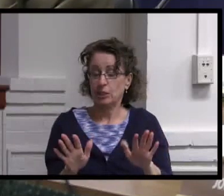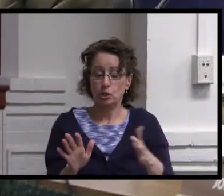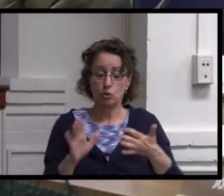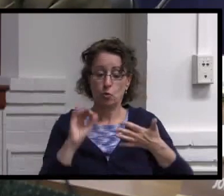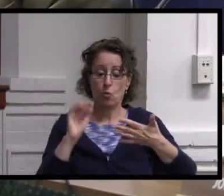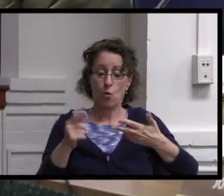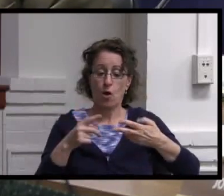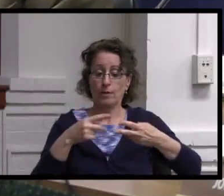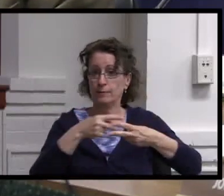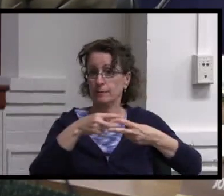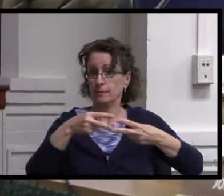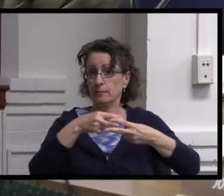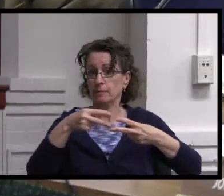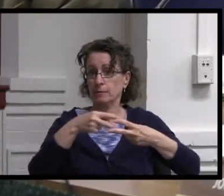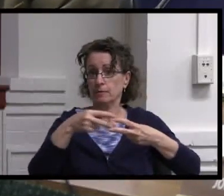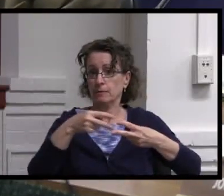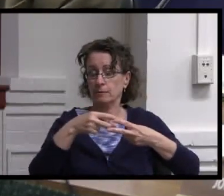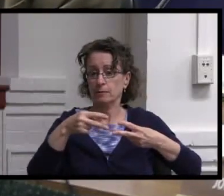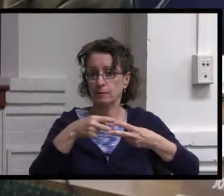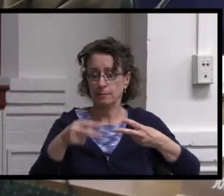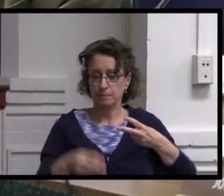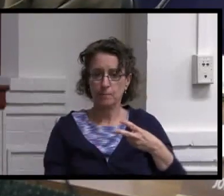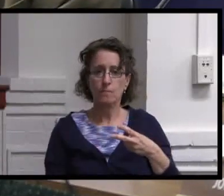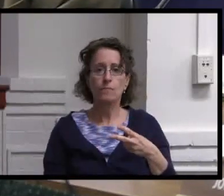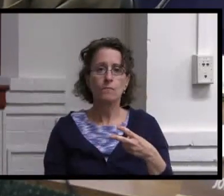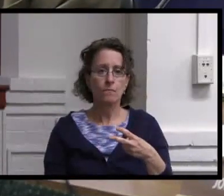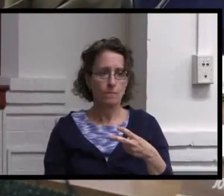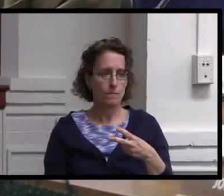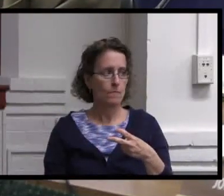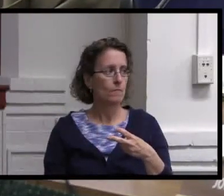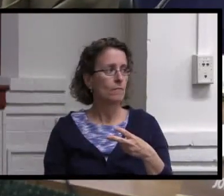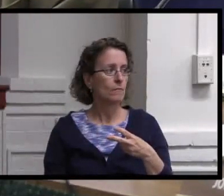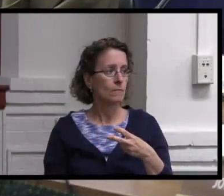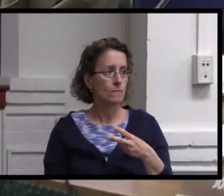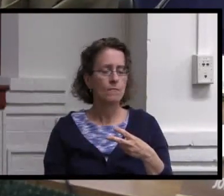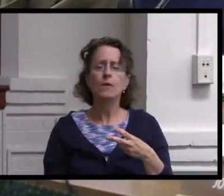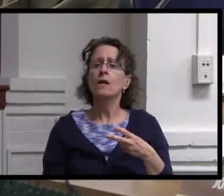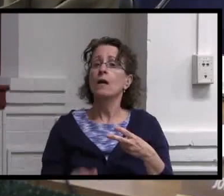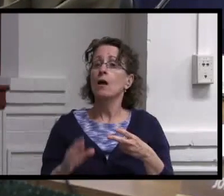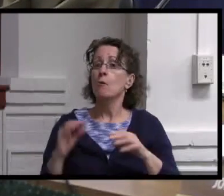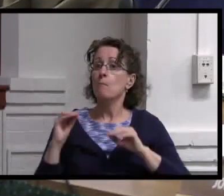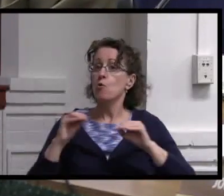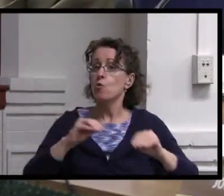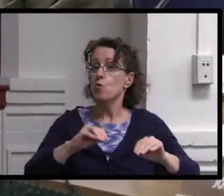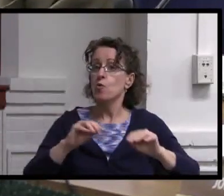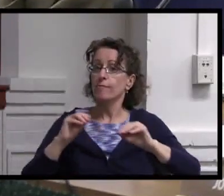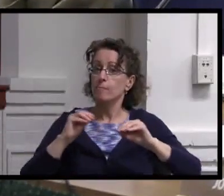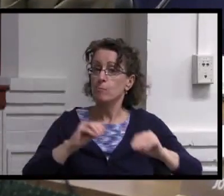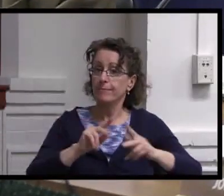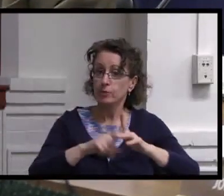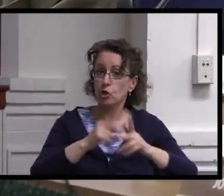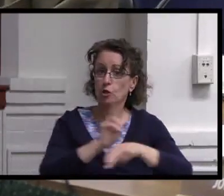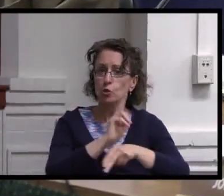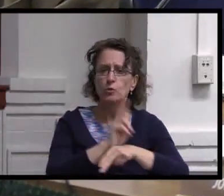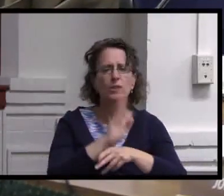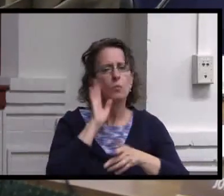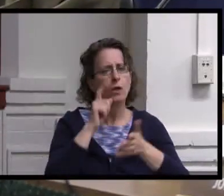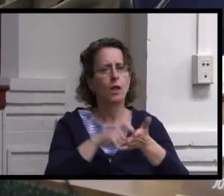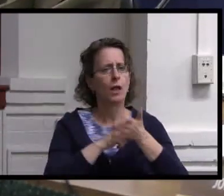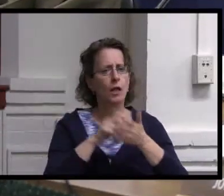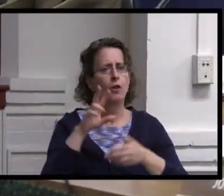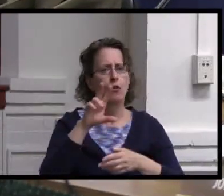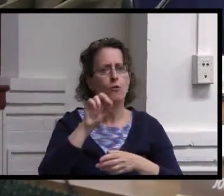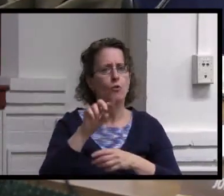August. About a 30-day process of moving in slowly into that facility so that the police department